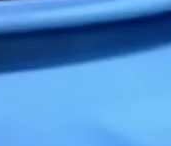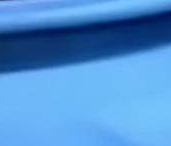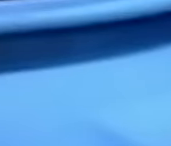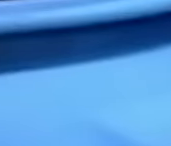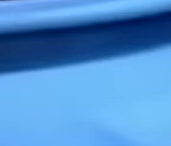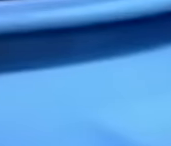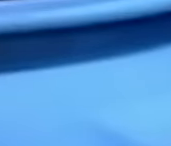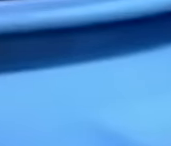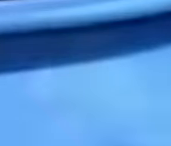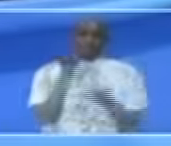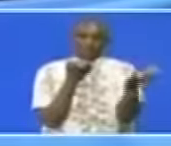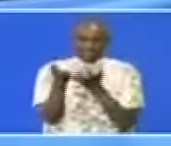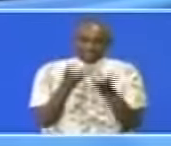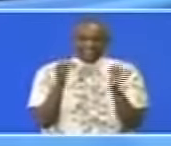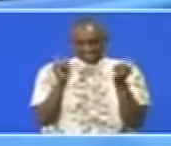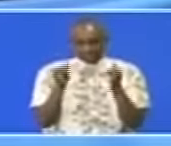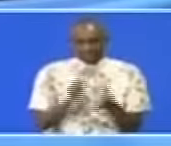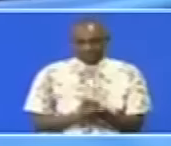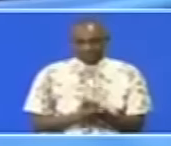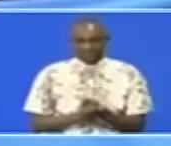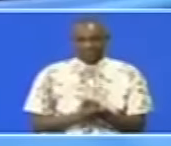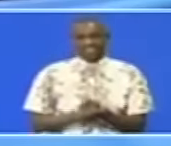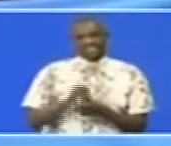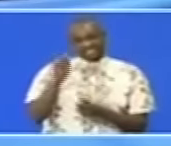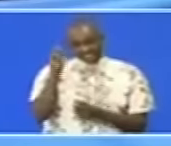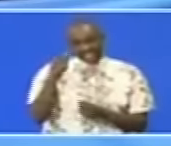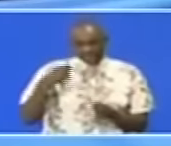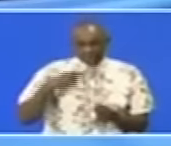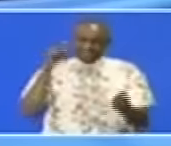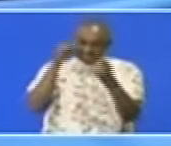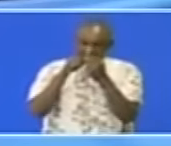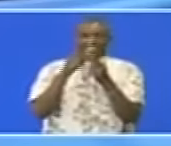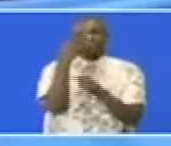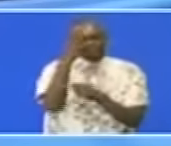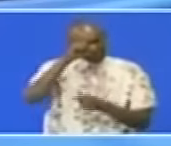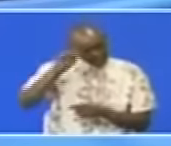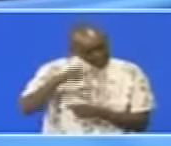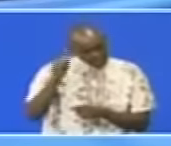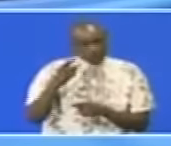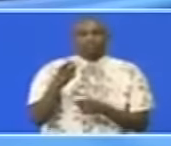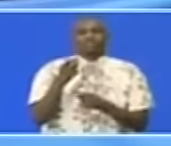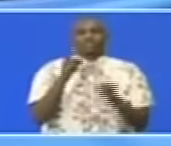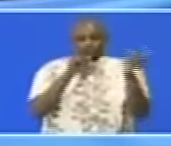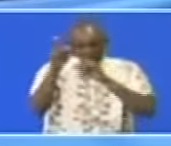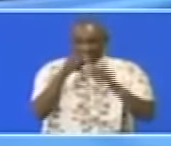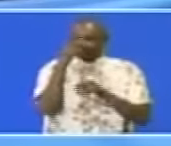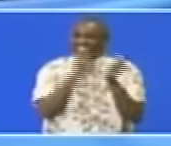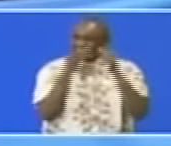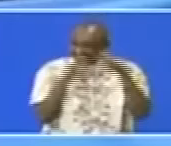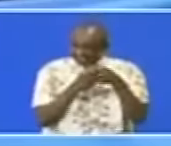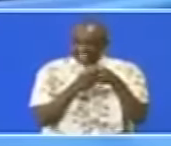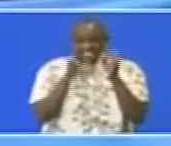So now let's take a look at business news. Kenya is targeting 3 million tourists by the year 2018. If the